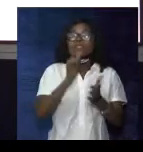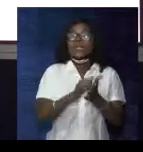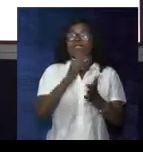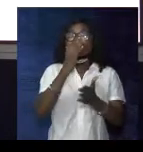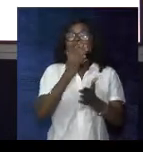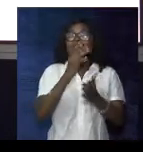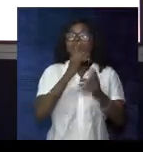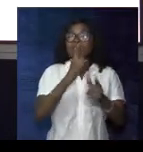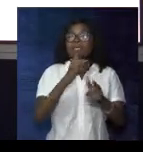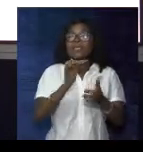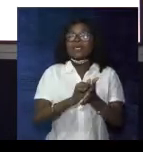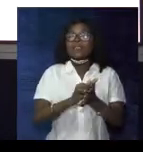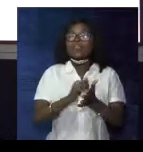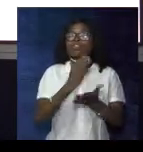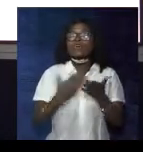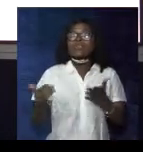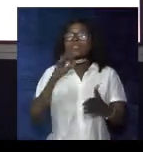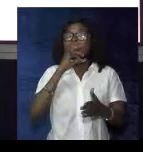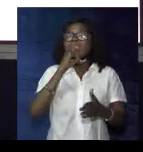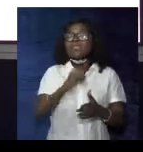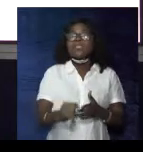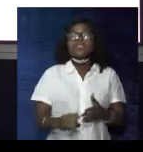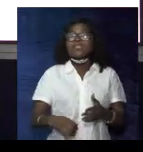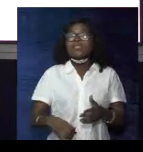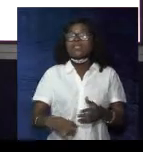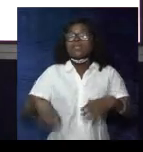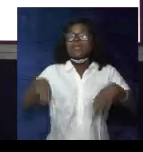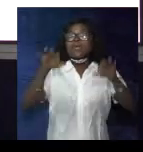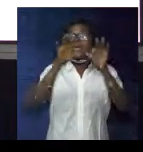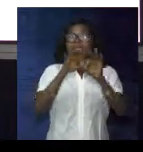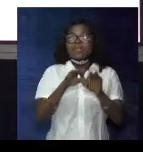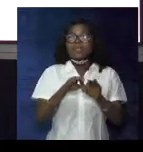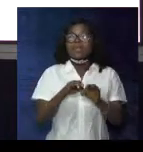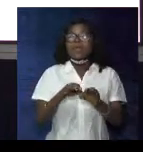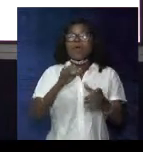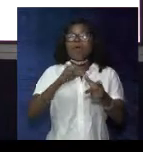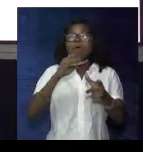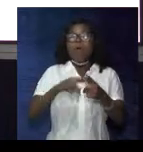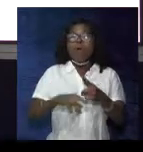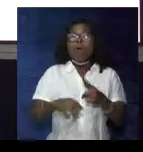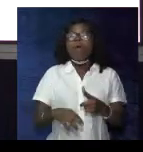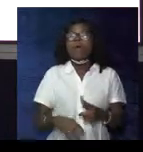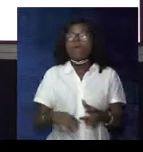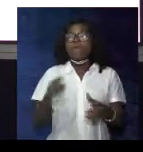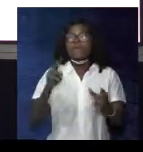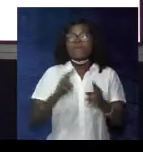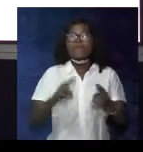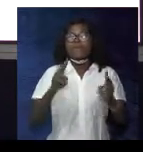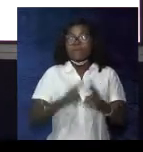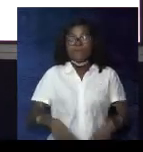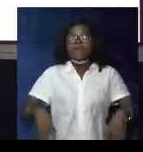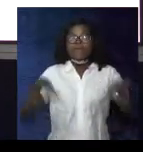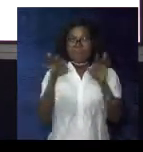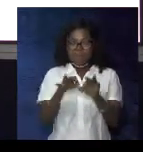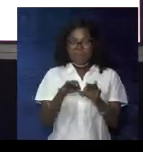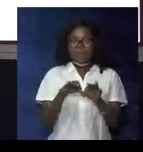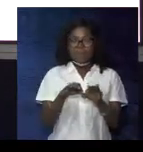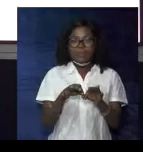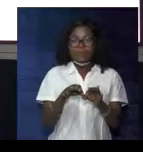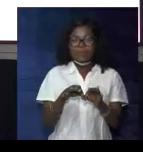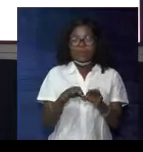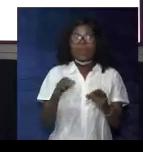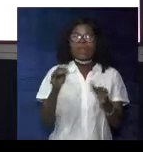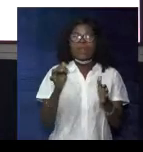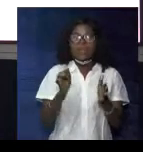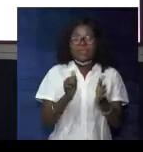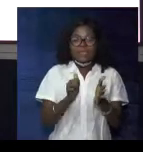necessary. When you have in a sentence the word must, it is telling you one thing, that